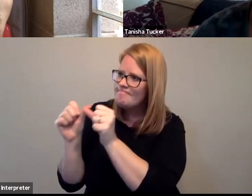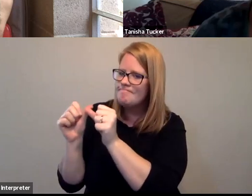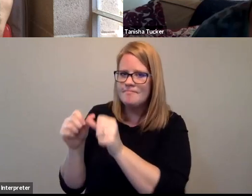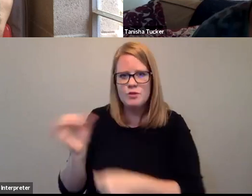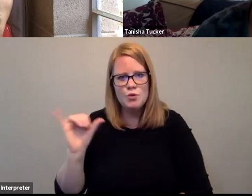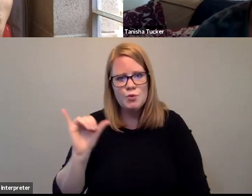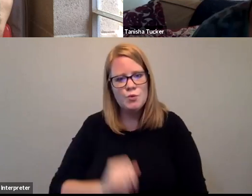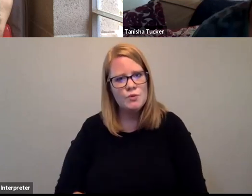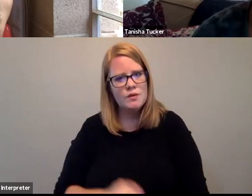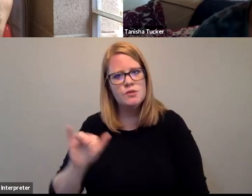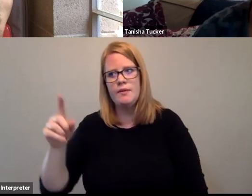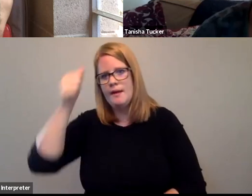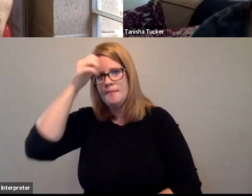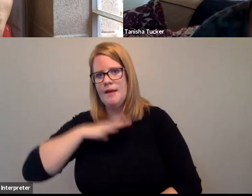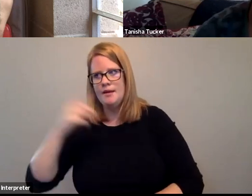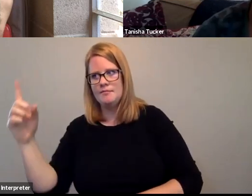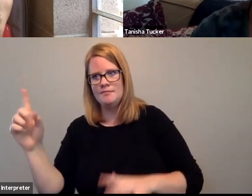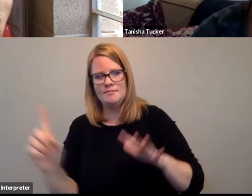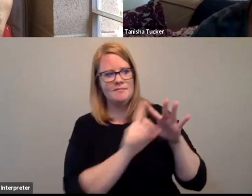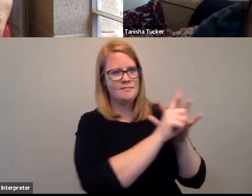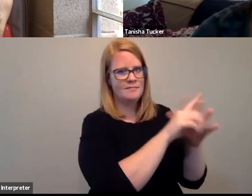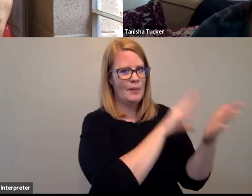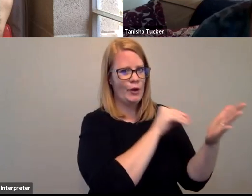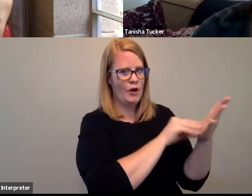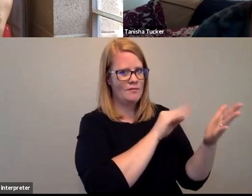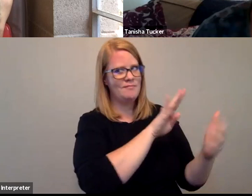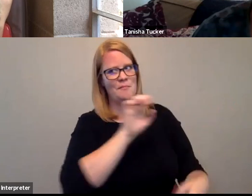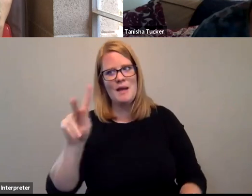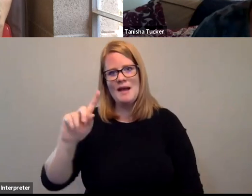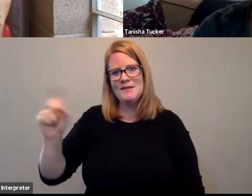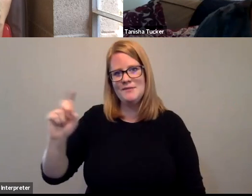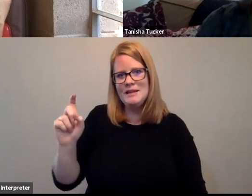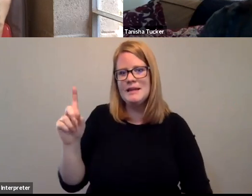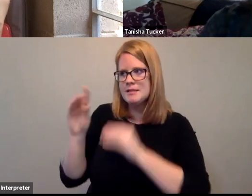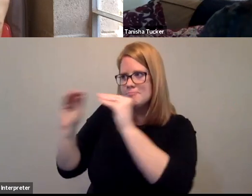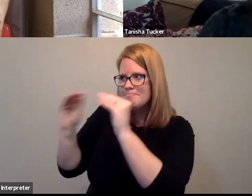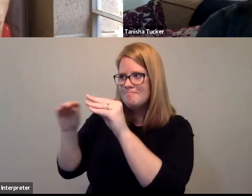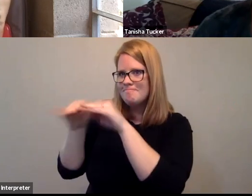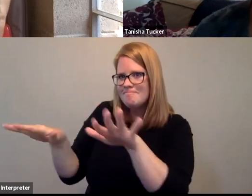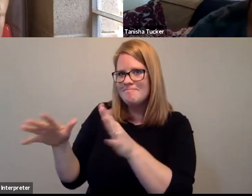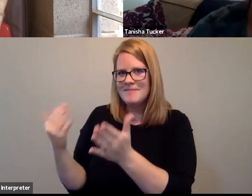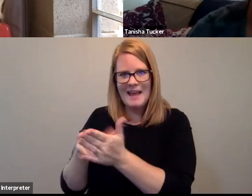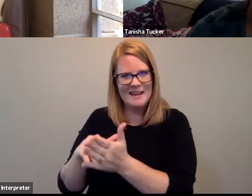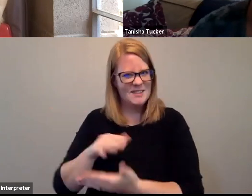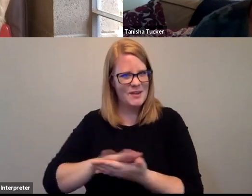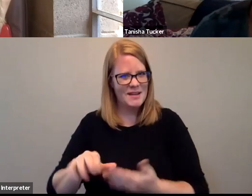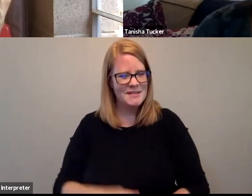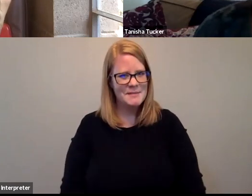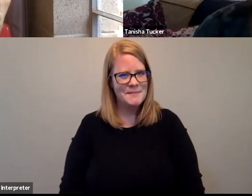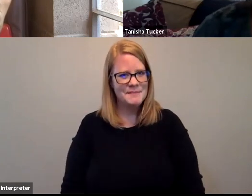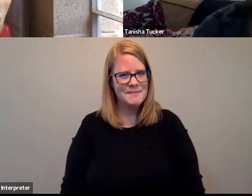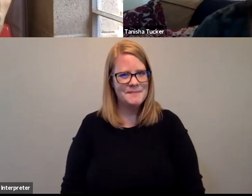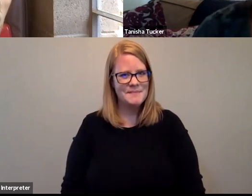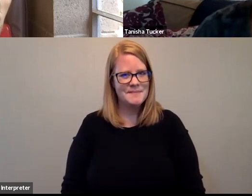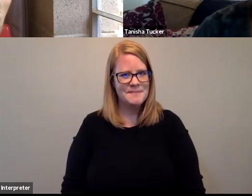started that fire up there. So it's good. So I want to invite anybody who's listening